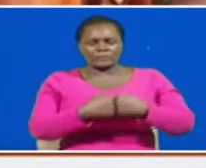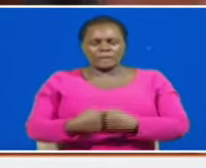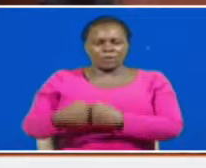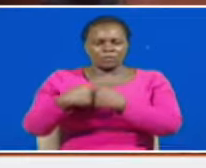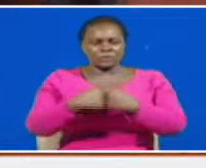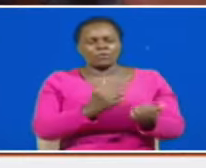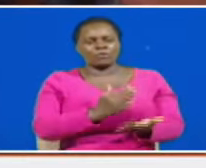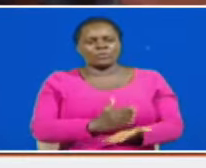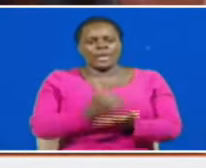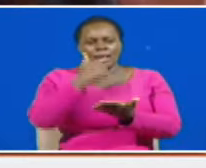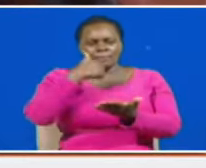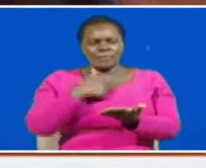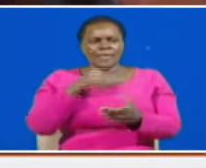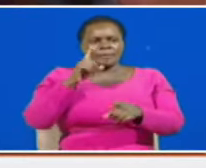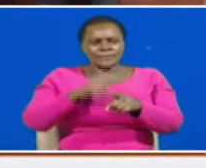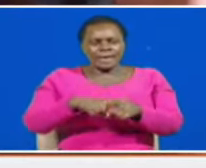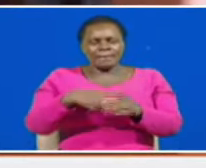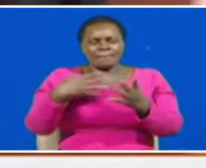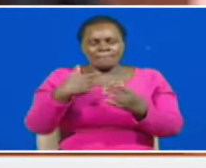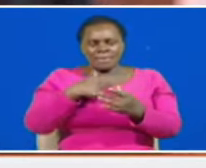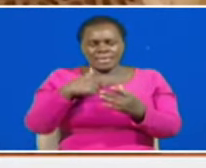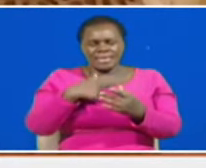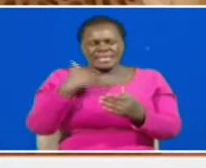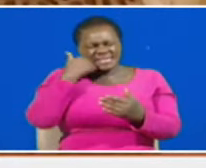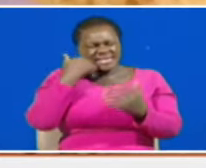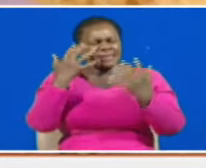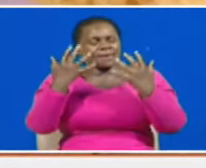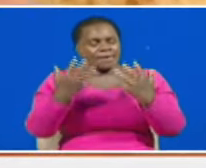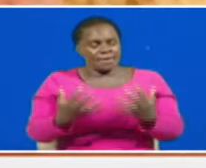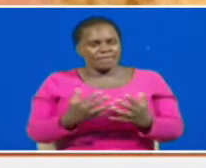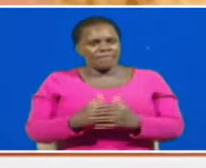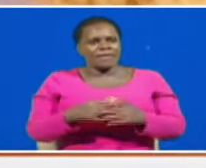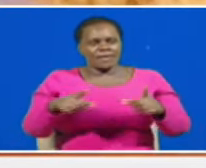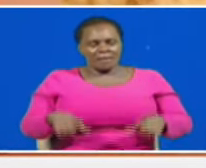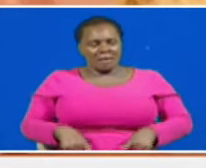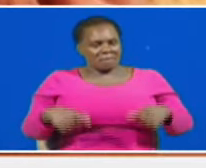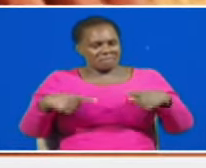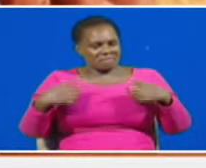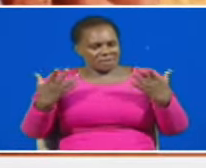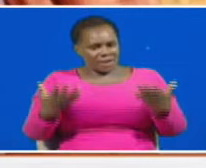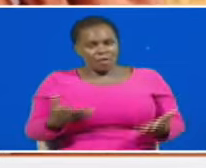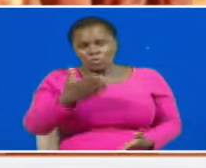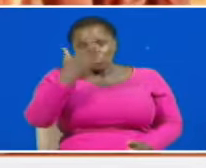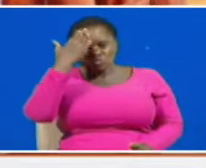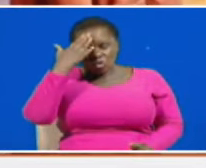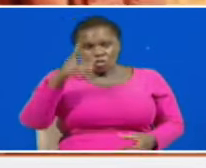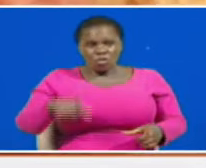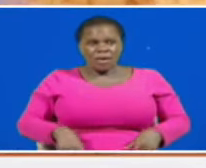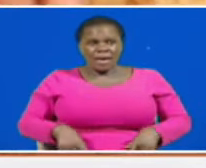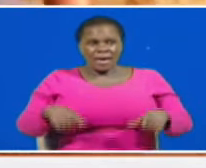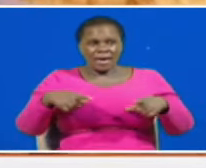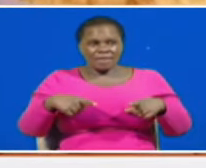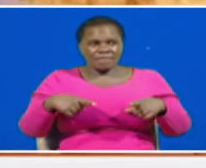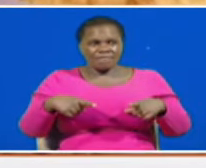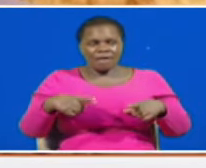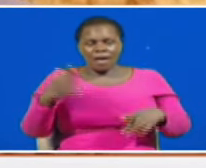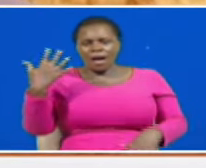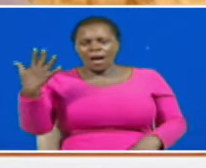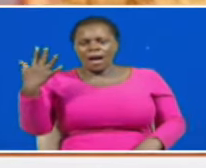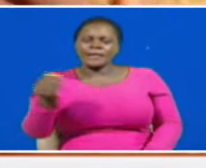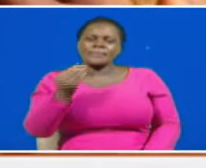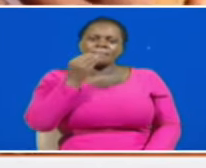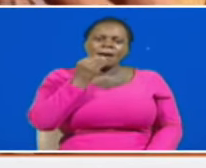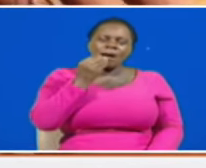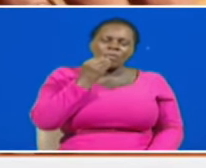anang'ana na kupika viazi wakati nilikuwa nimeshikwa na homa sana. Maisha ndio hayo. Unajua sasa hii maisha vile imekuwa ni hand to mouth.